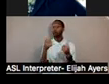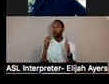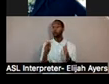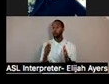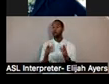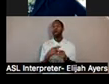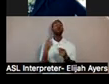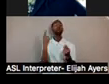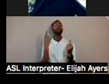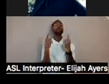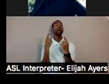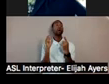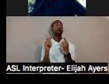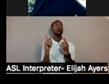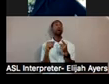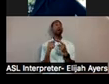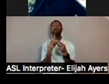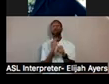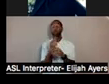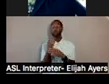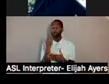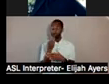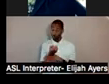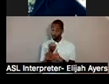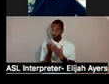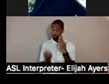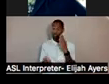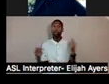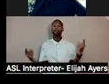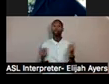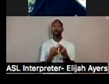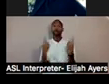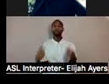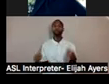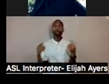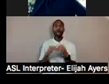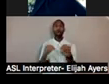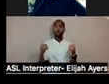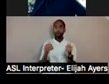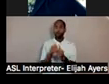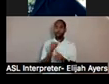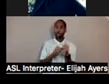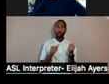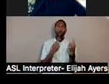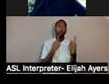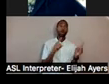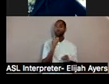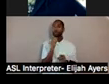think about, okay, when we actually go into conflict, what are the ways that we're playing with each other? What works? What doesn't